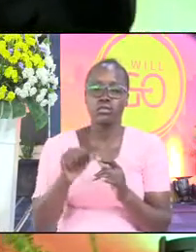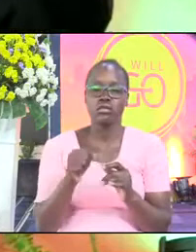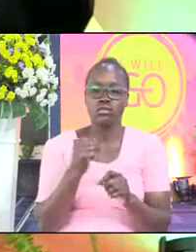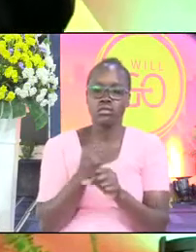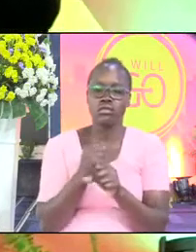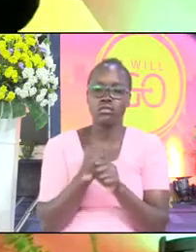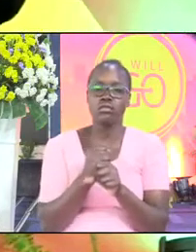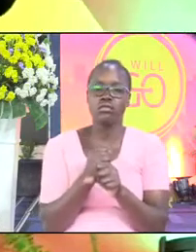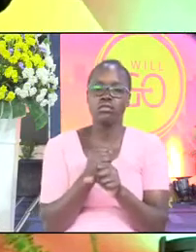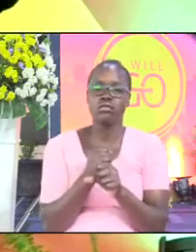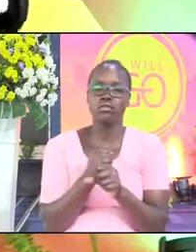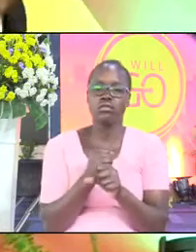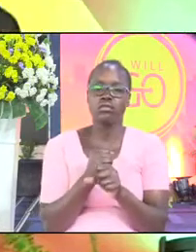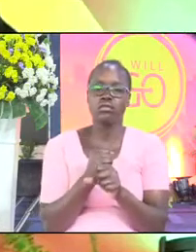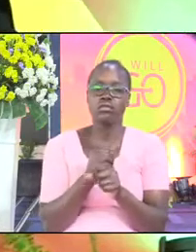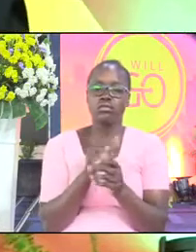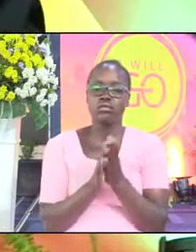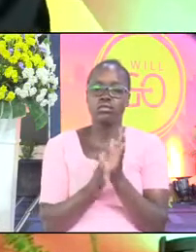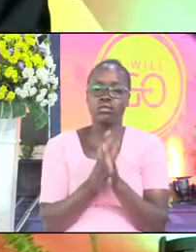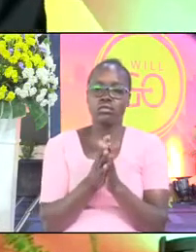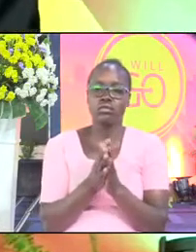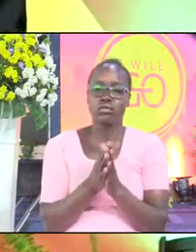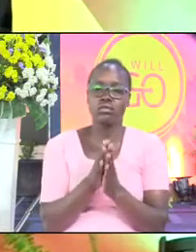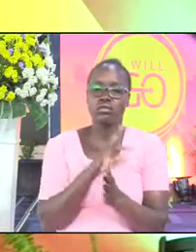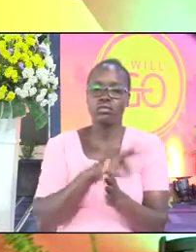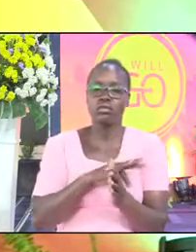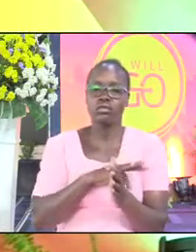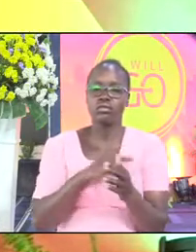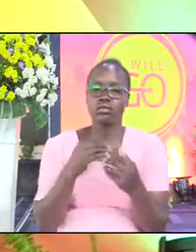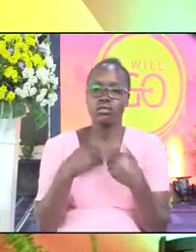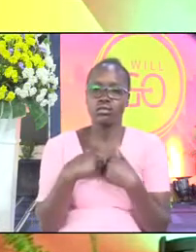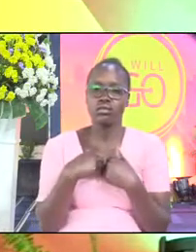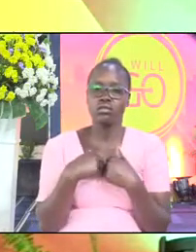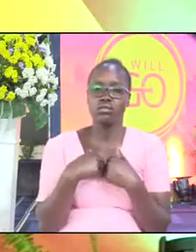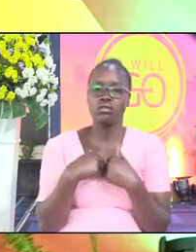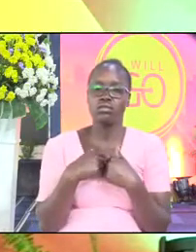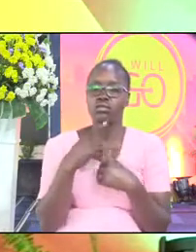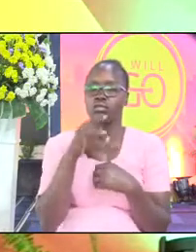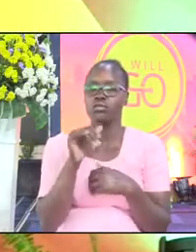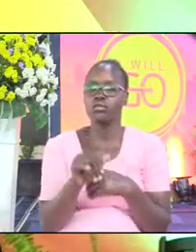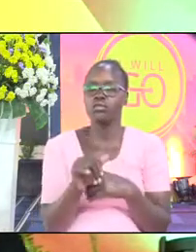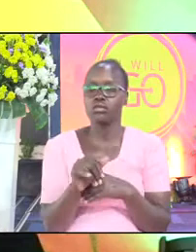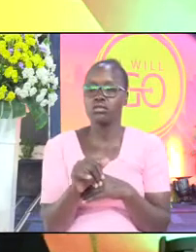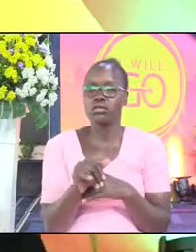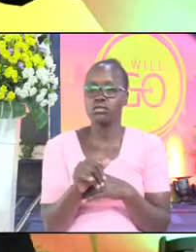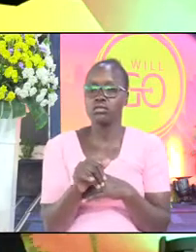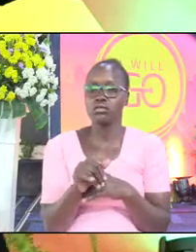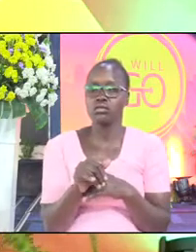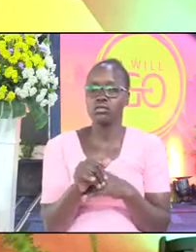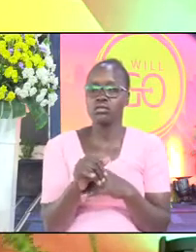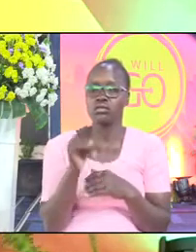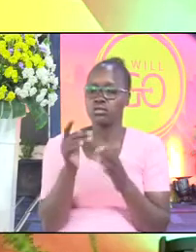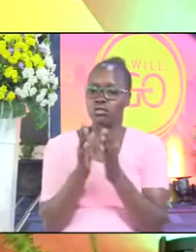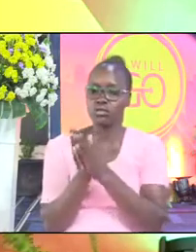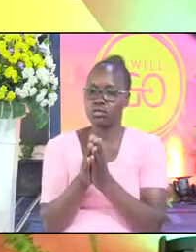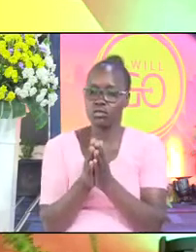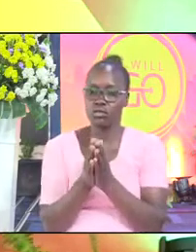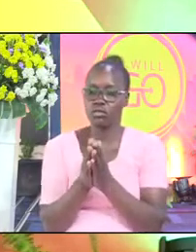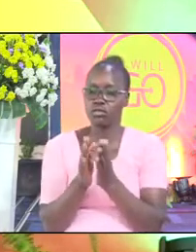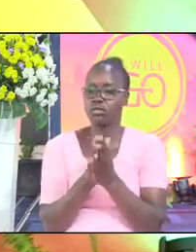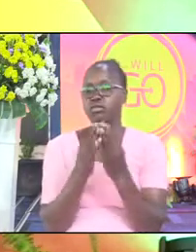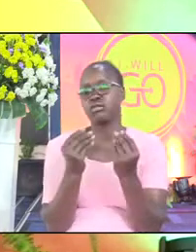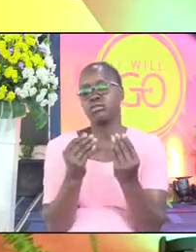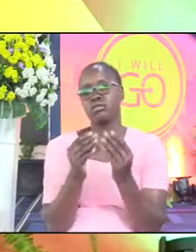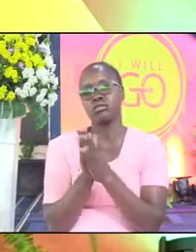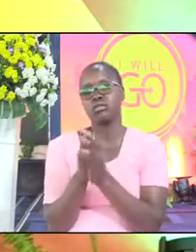you with all the games that we play. So that one woman's story is a